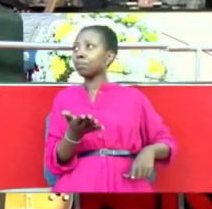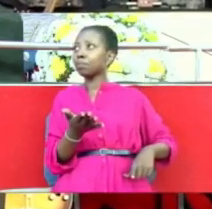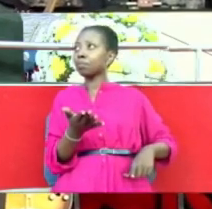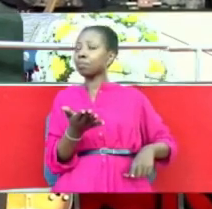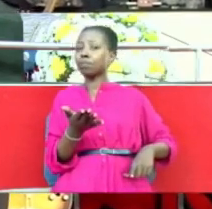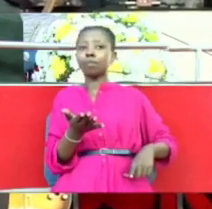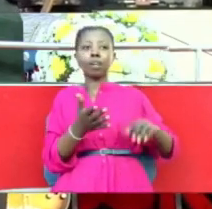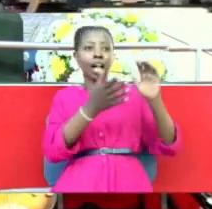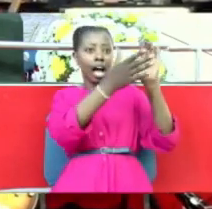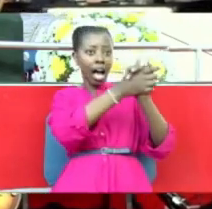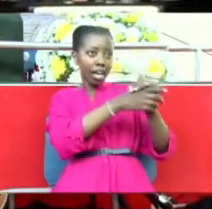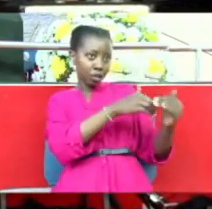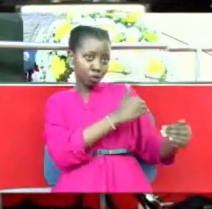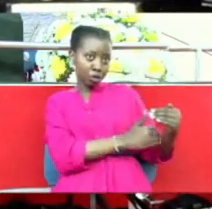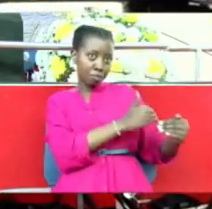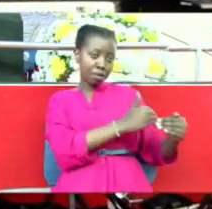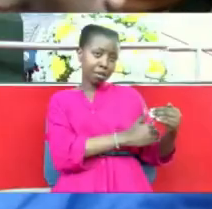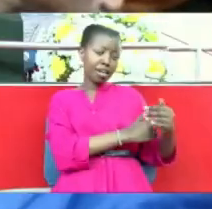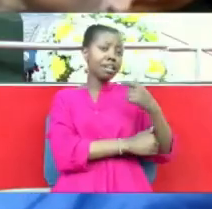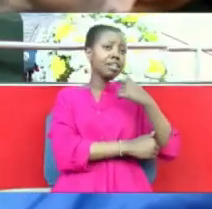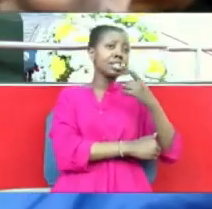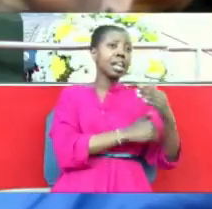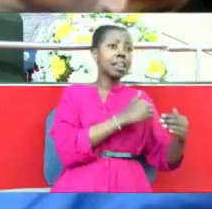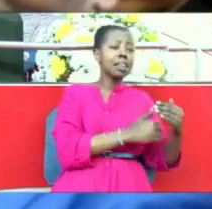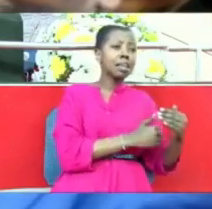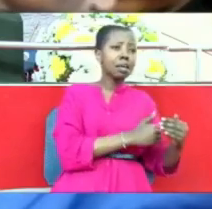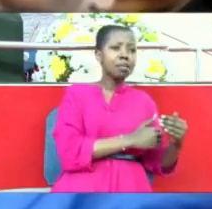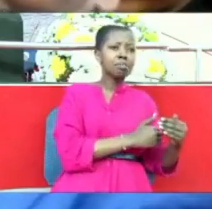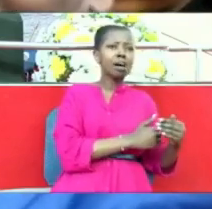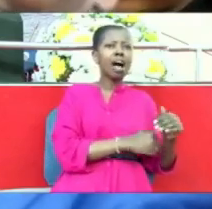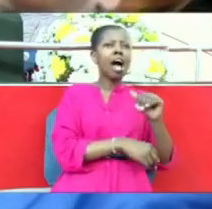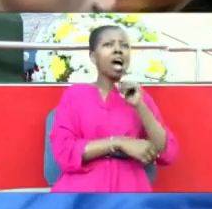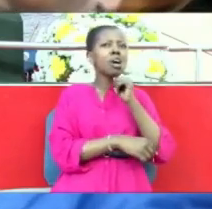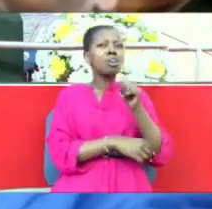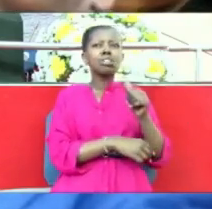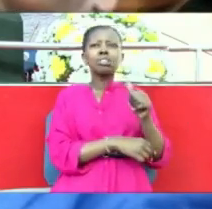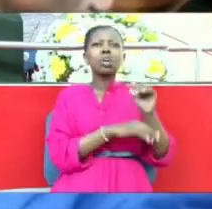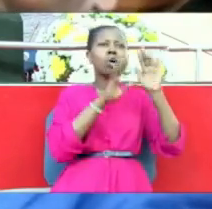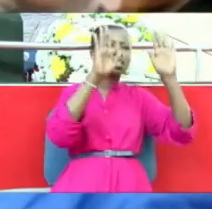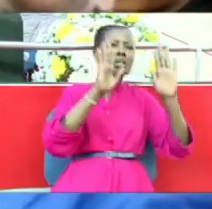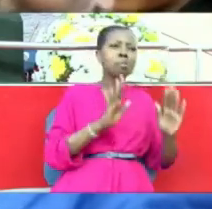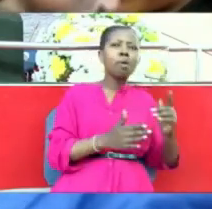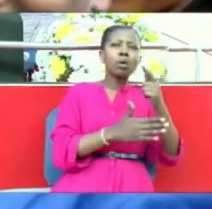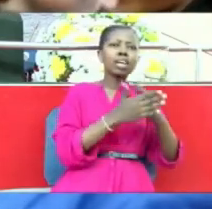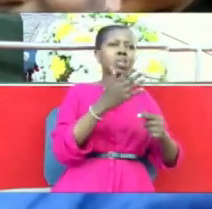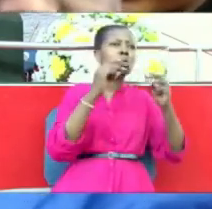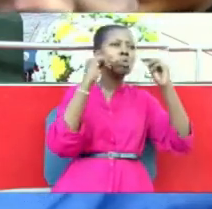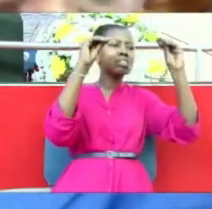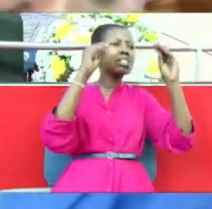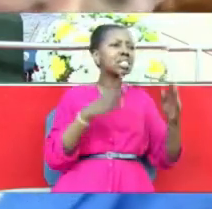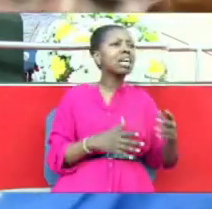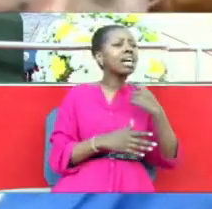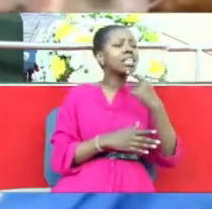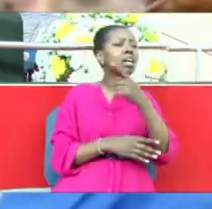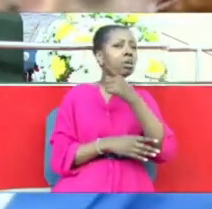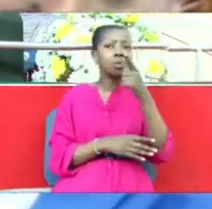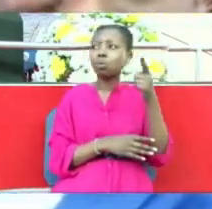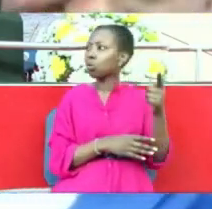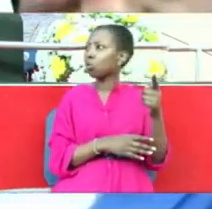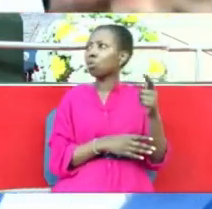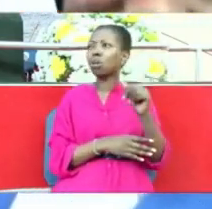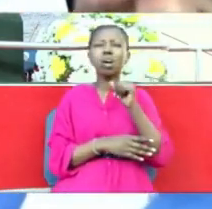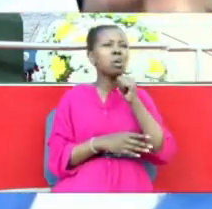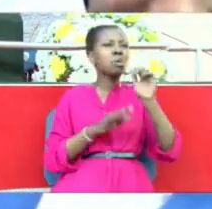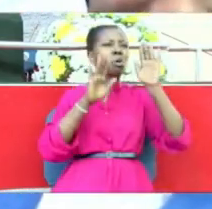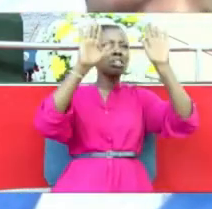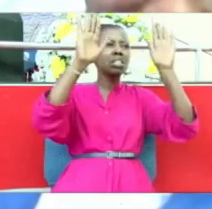Salimia jirani yako. Mwambie hivi. It doesn't matter what the teacher told you. Haijalishi mwalimu alikwambia. It doesn't